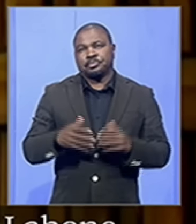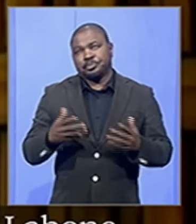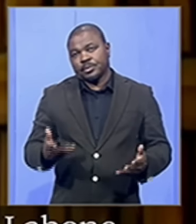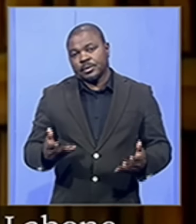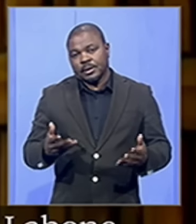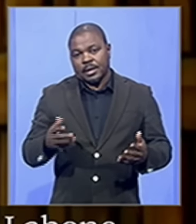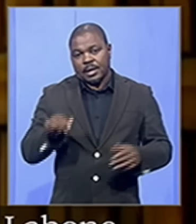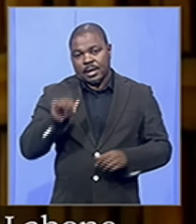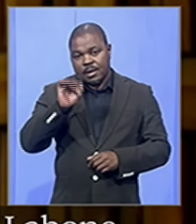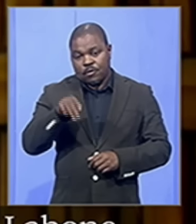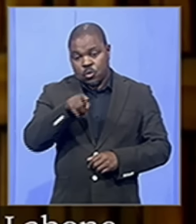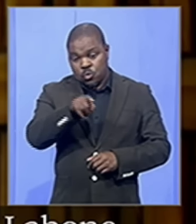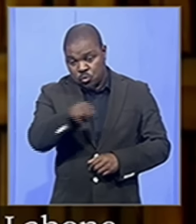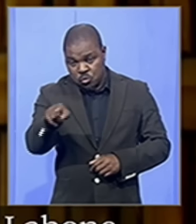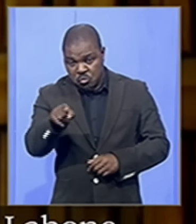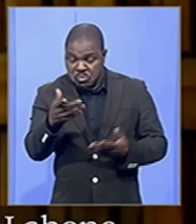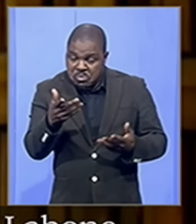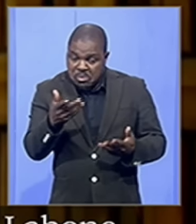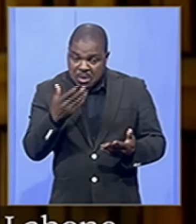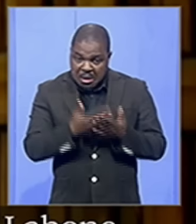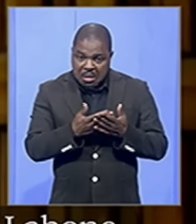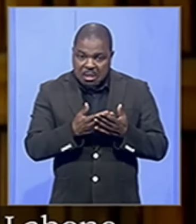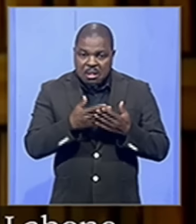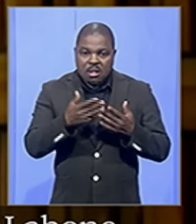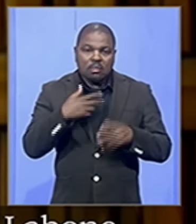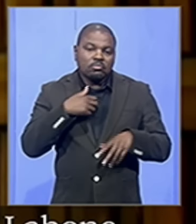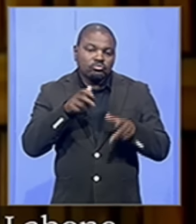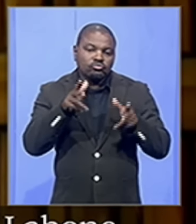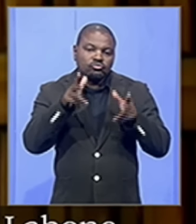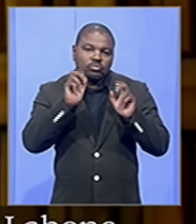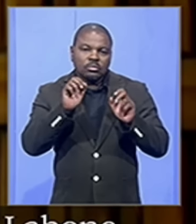If your leadership would then be inclined to